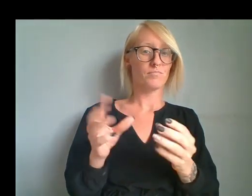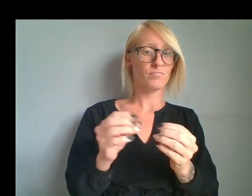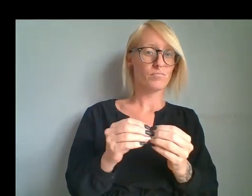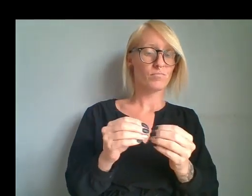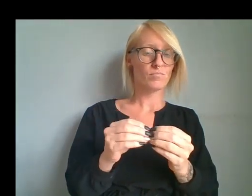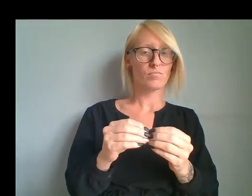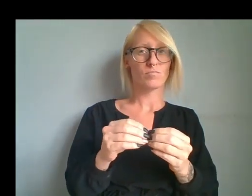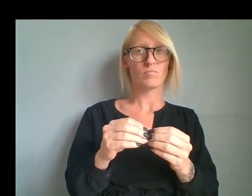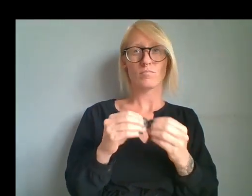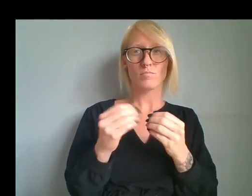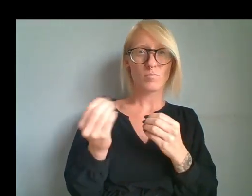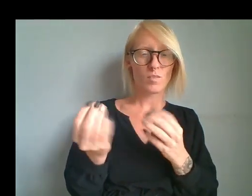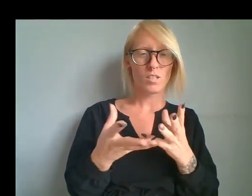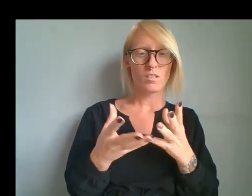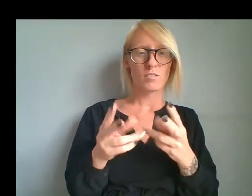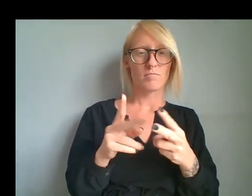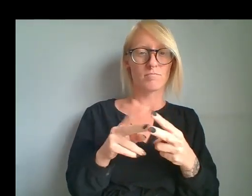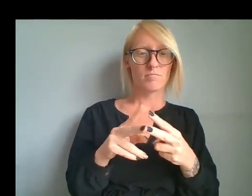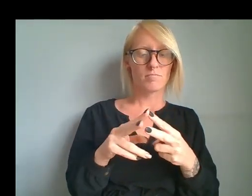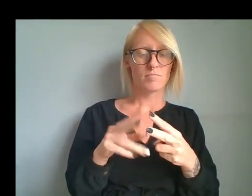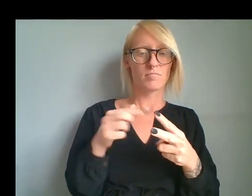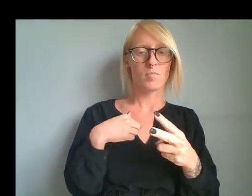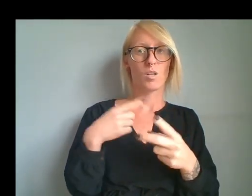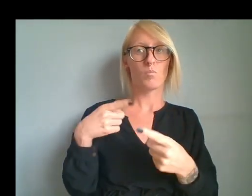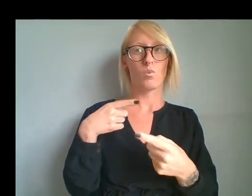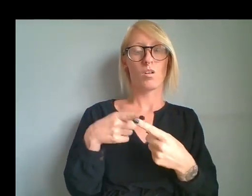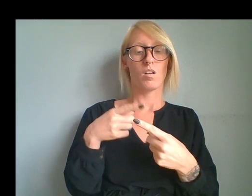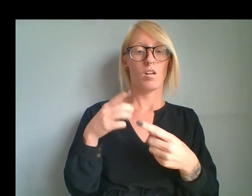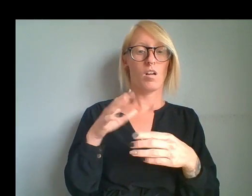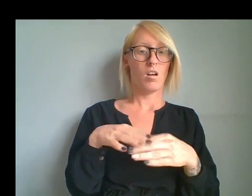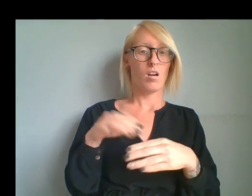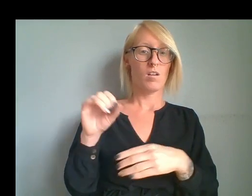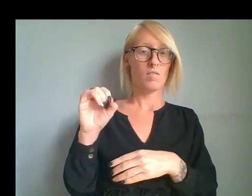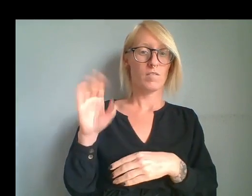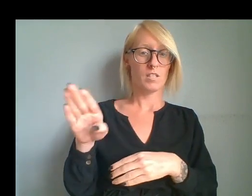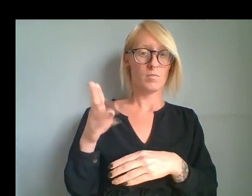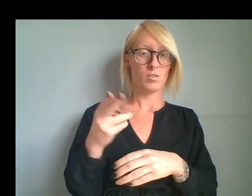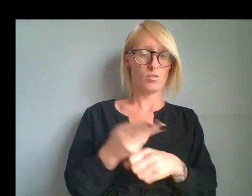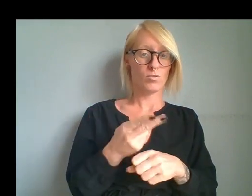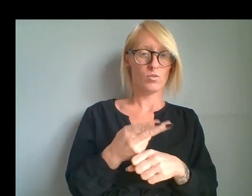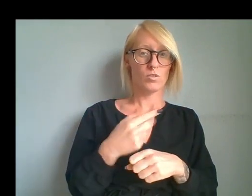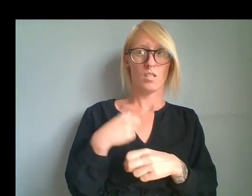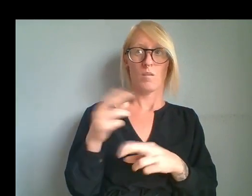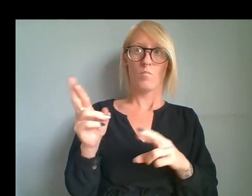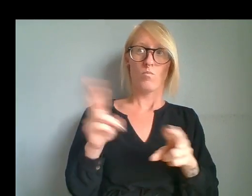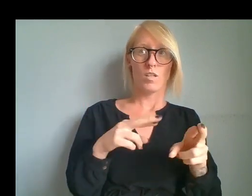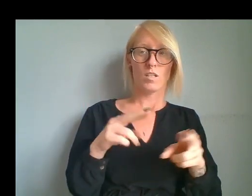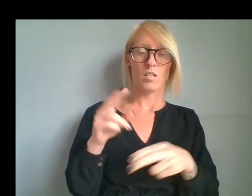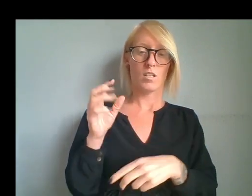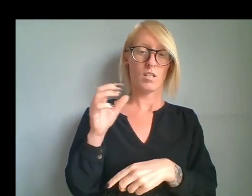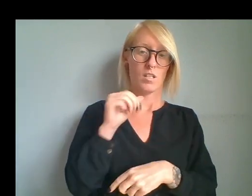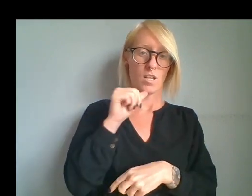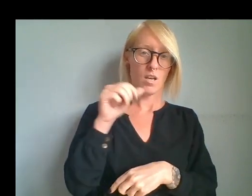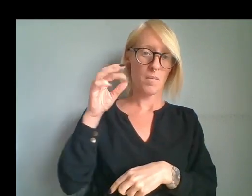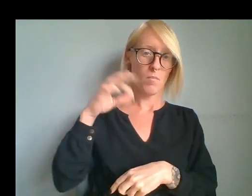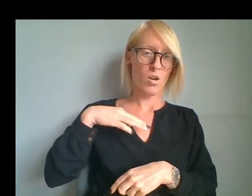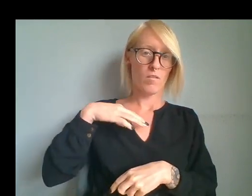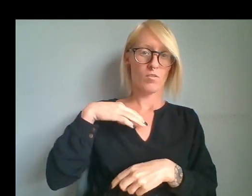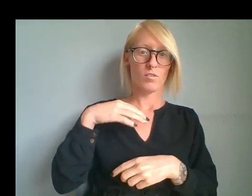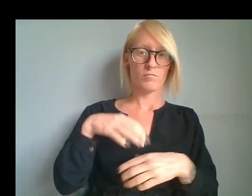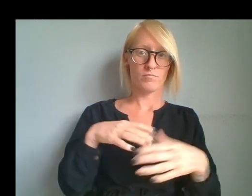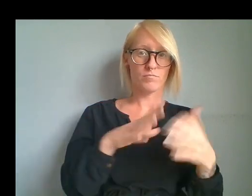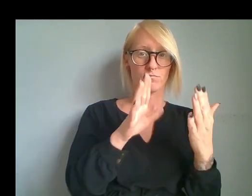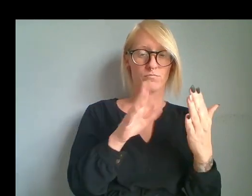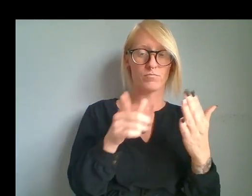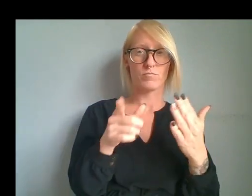here. So you're at the point, you're on Facebook, you think, I'm ready for a nonprofit presence. Look around, again, and